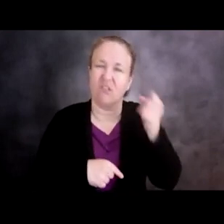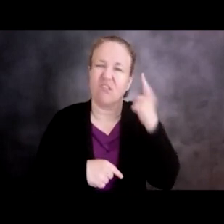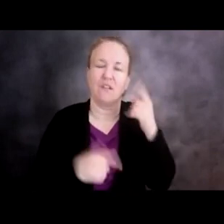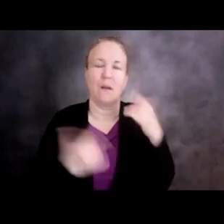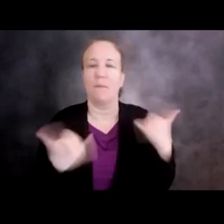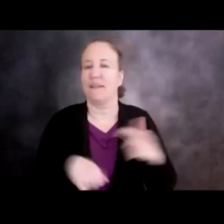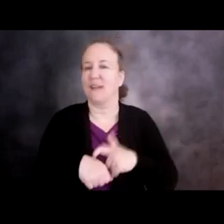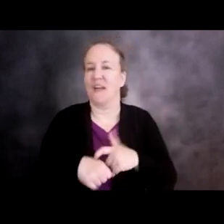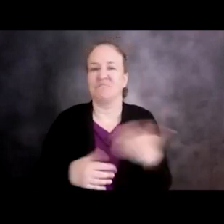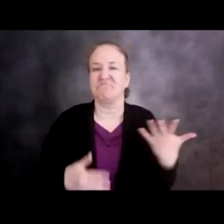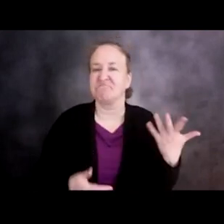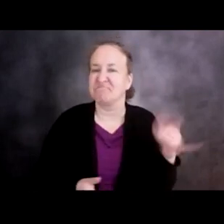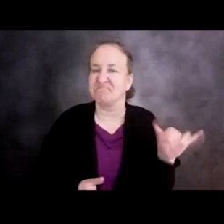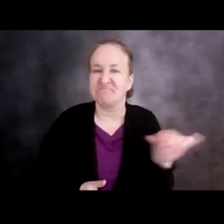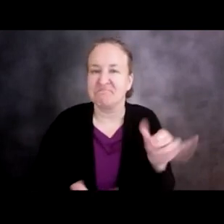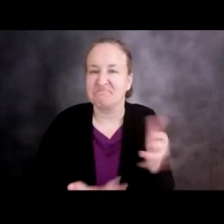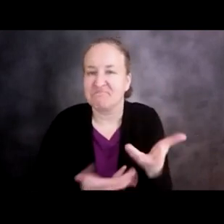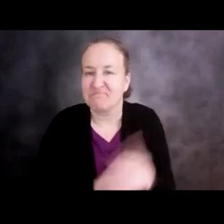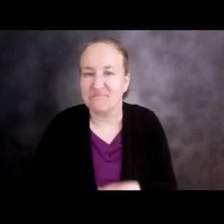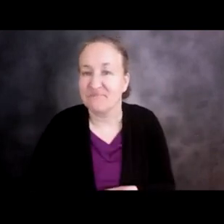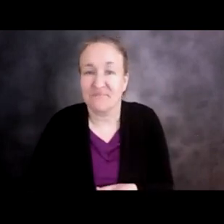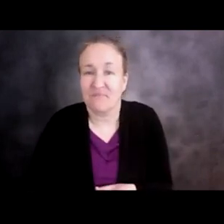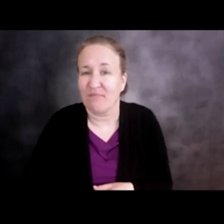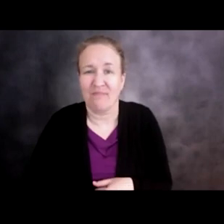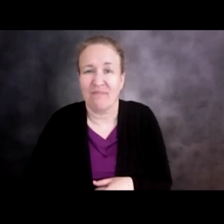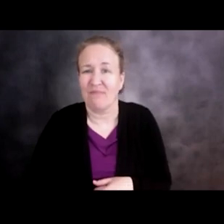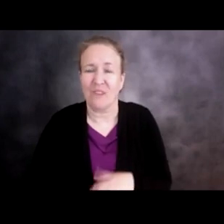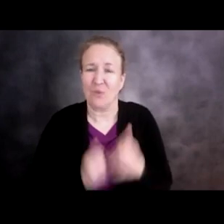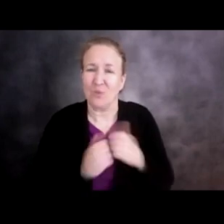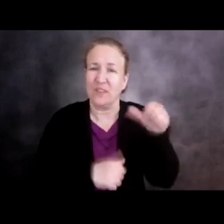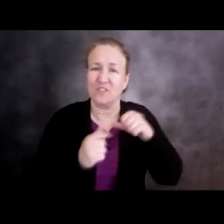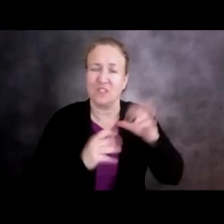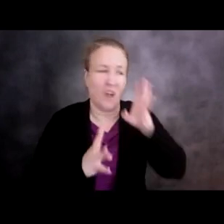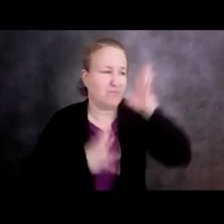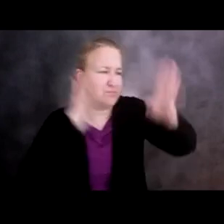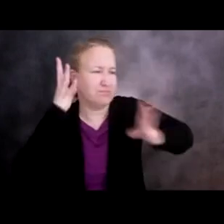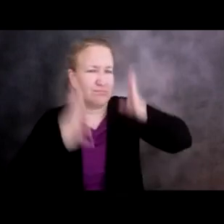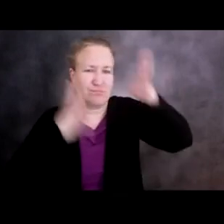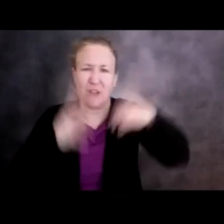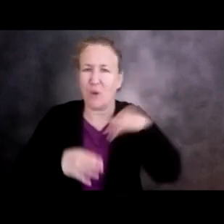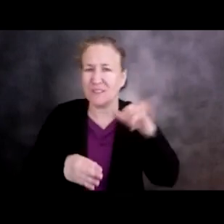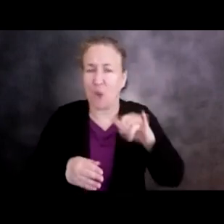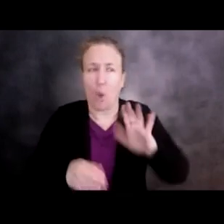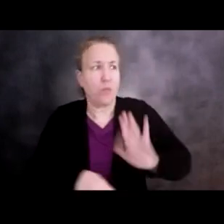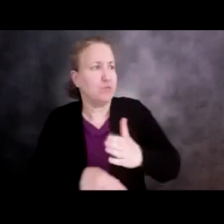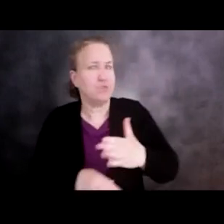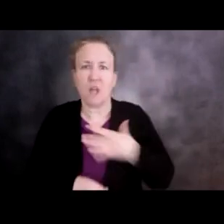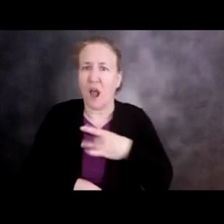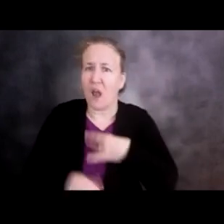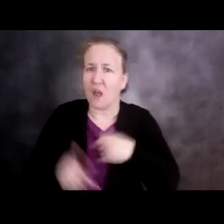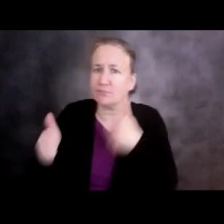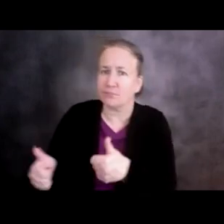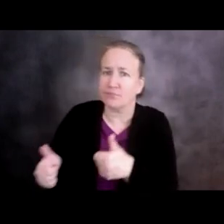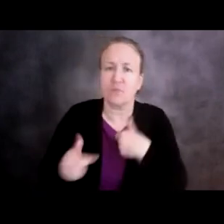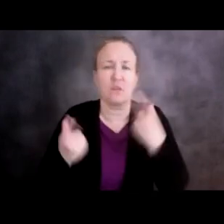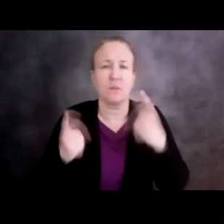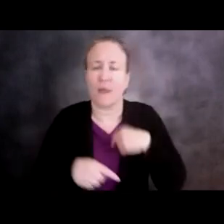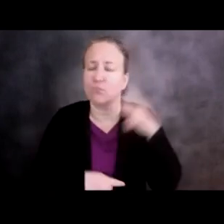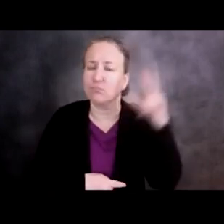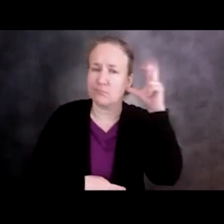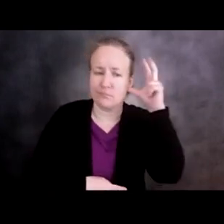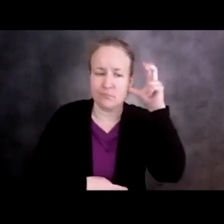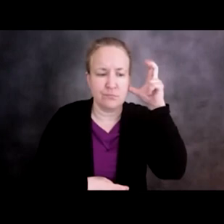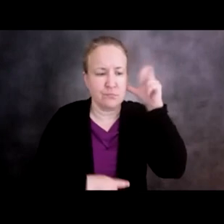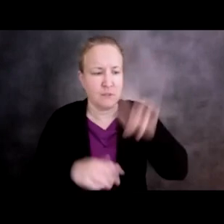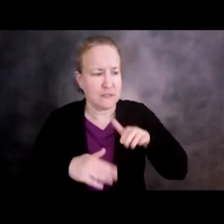playtime. We would just, you know, choreograph on each other. And I was just like, oh, I like this music. And I was listening to it, and I envisioned